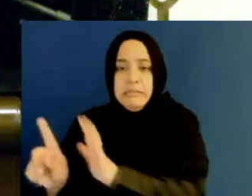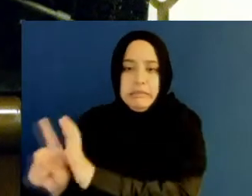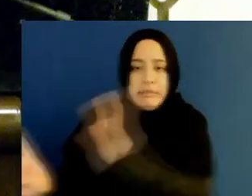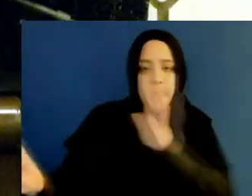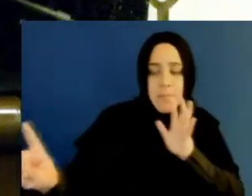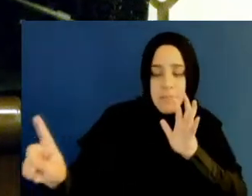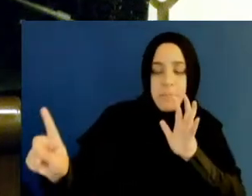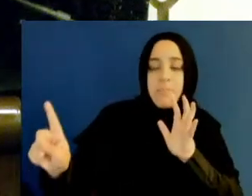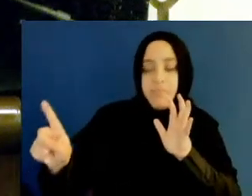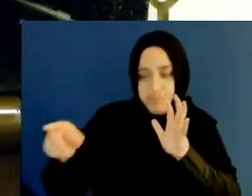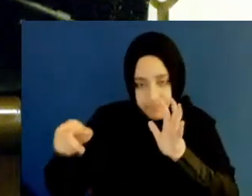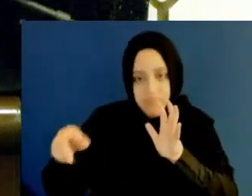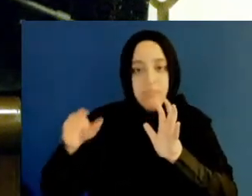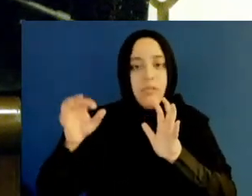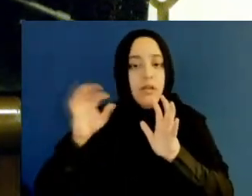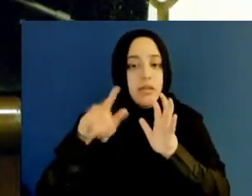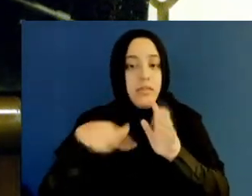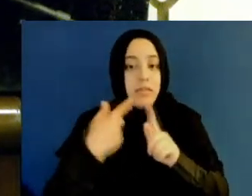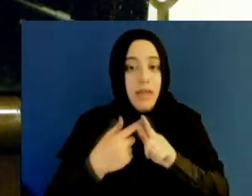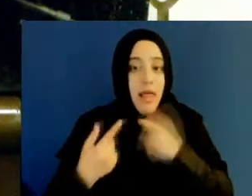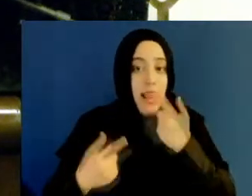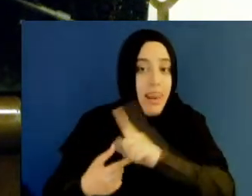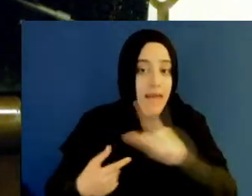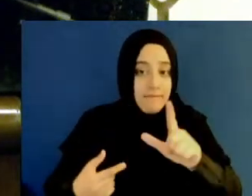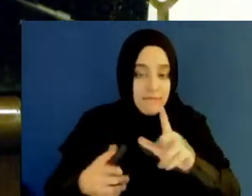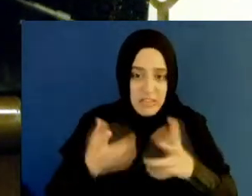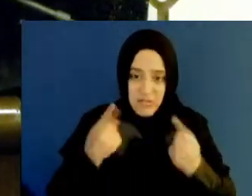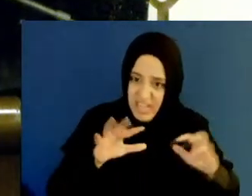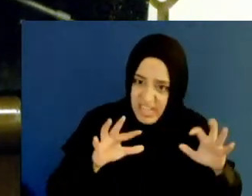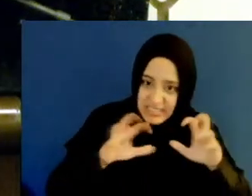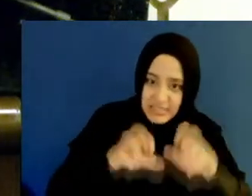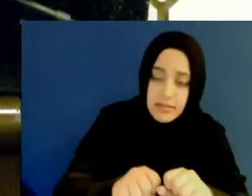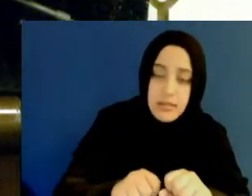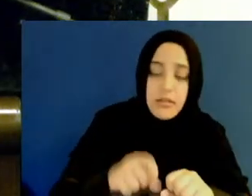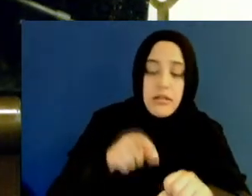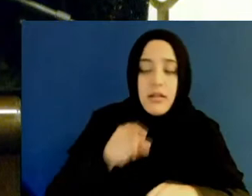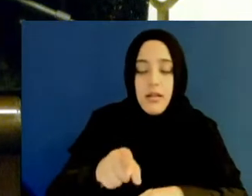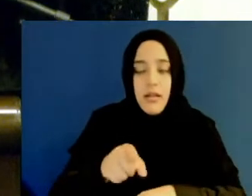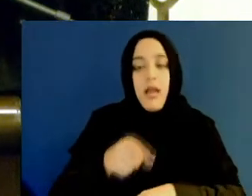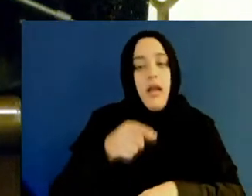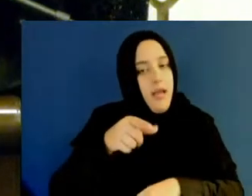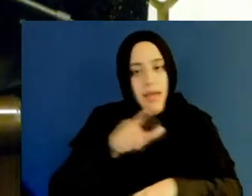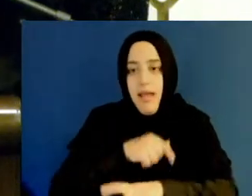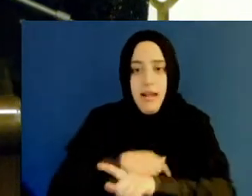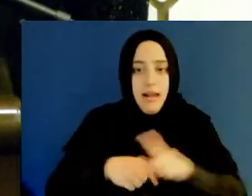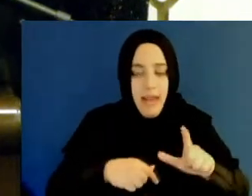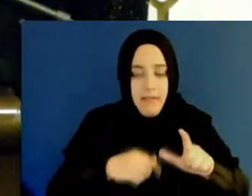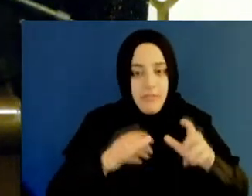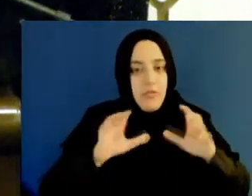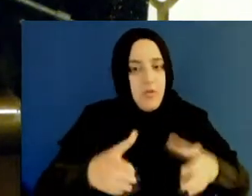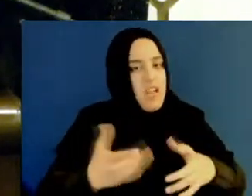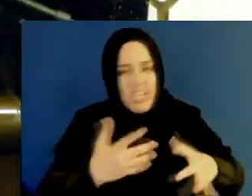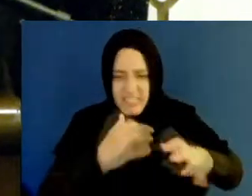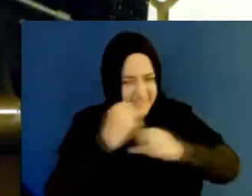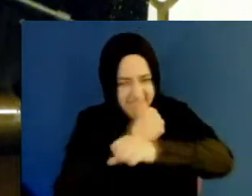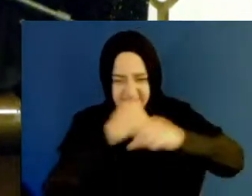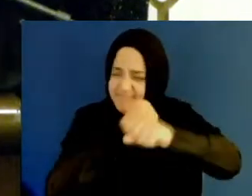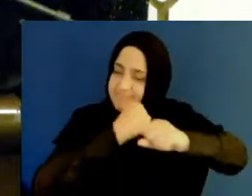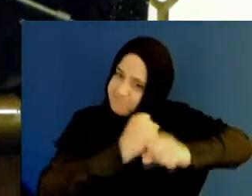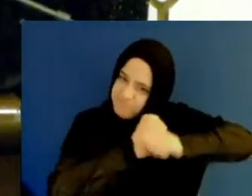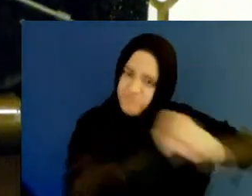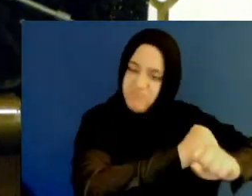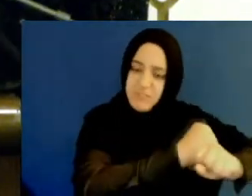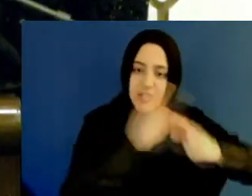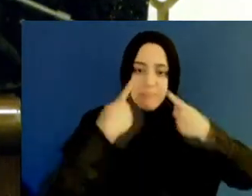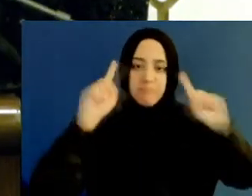Al-La'in came and attacked. The left wing established itself, so they had to retreat. Second time they attacked the right wing, which is when